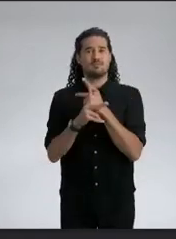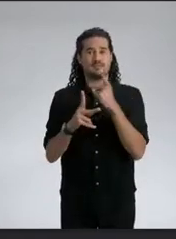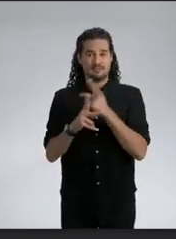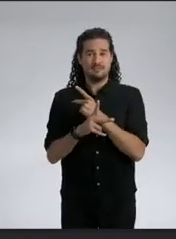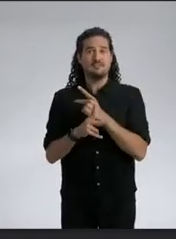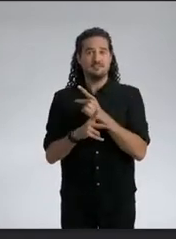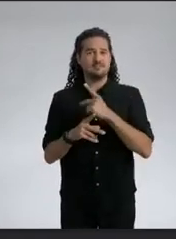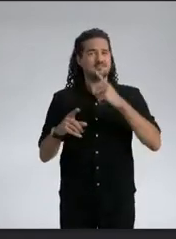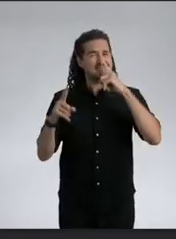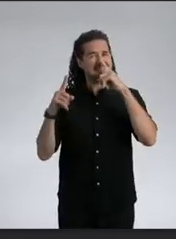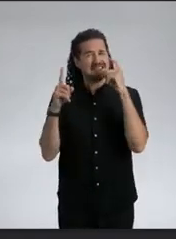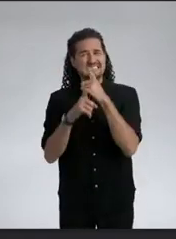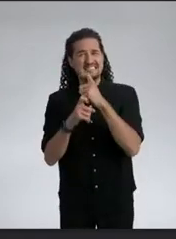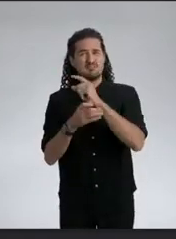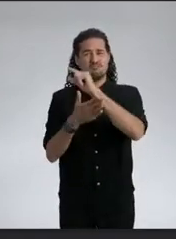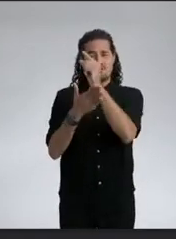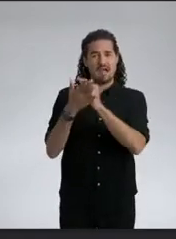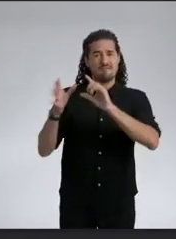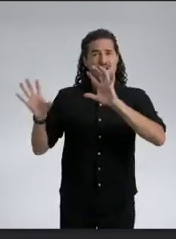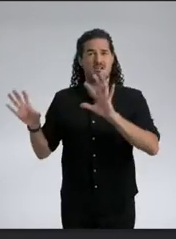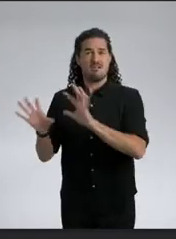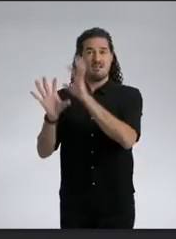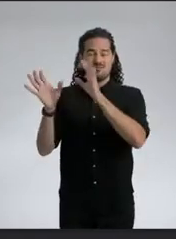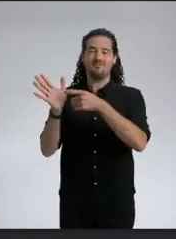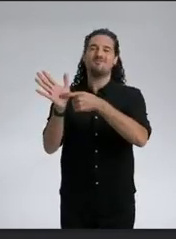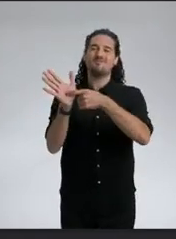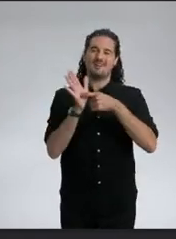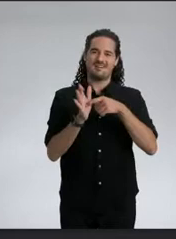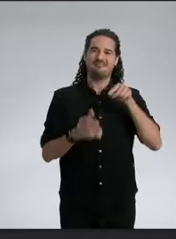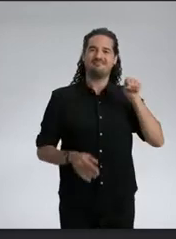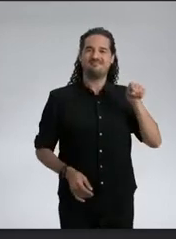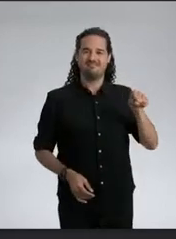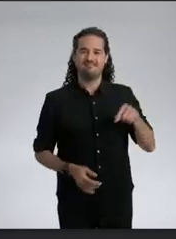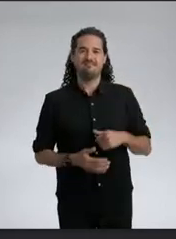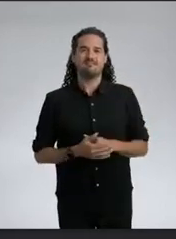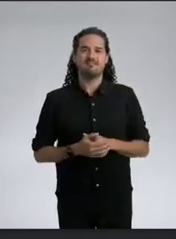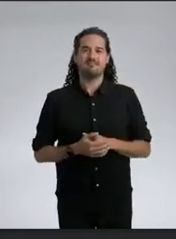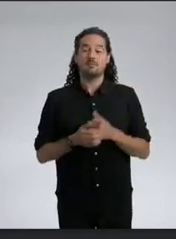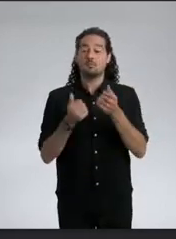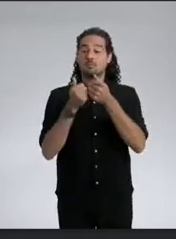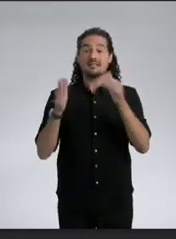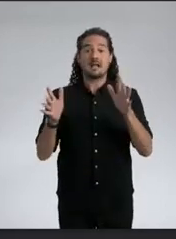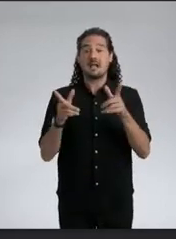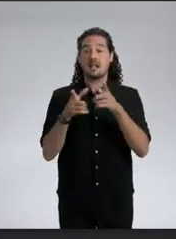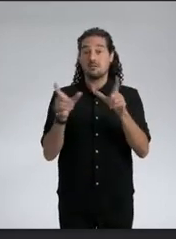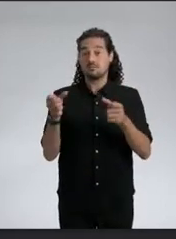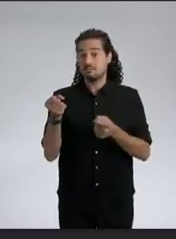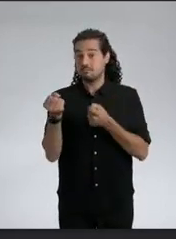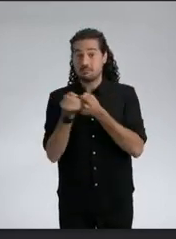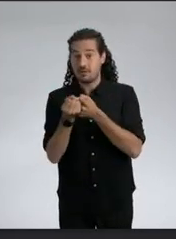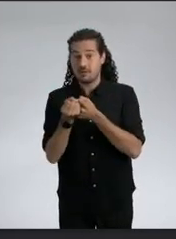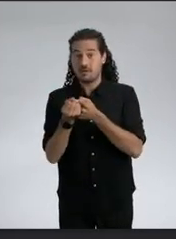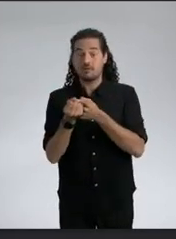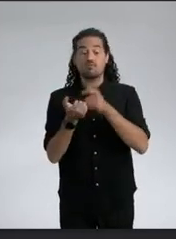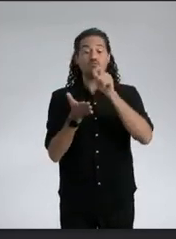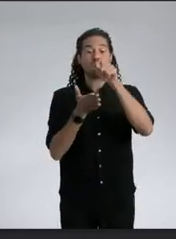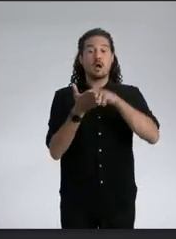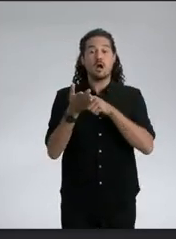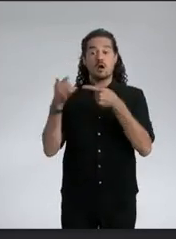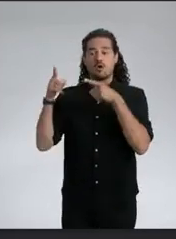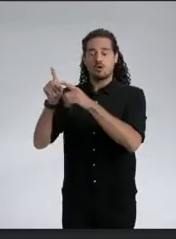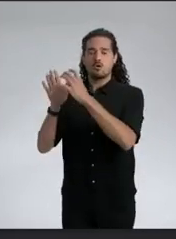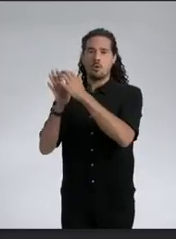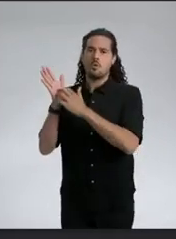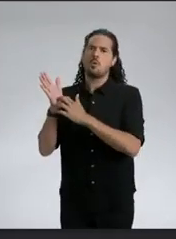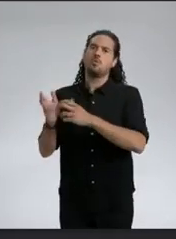app. But without language support, writing concurrent code is really hard to get right.